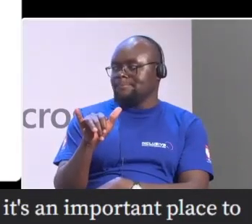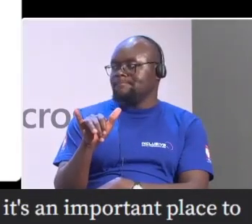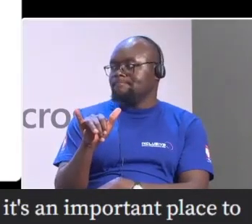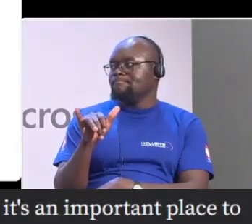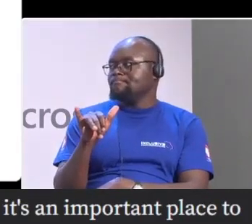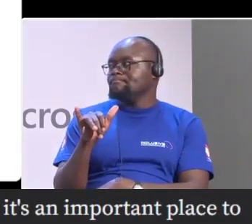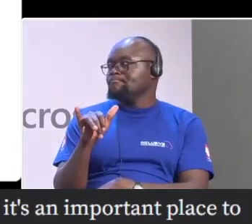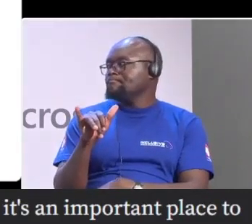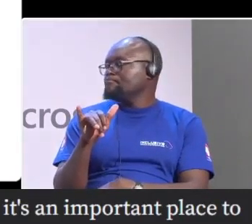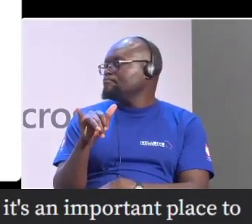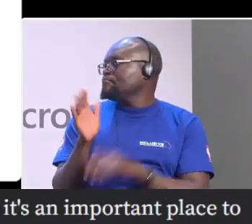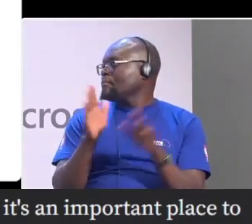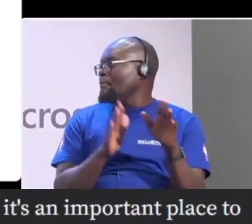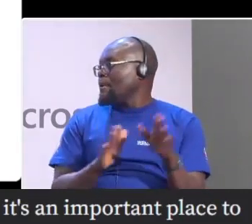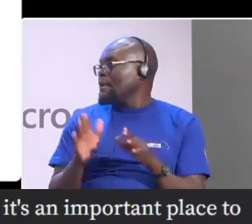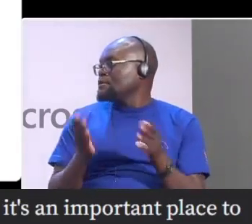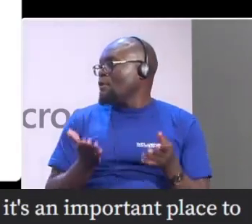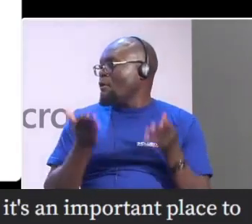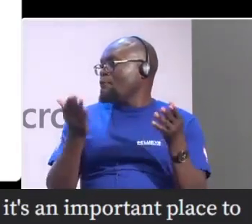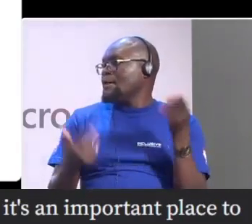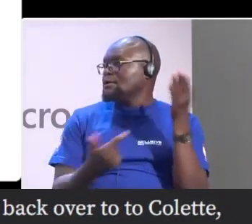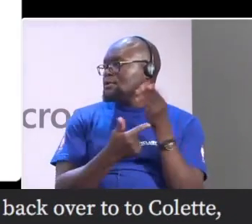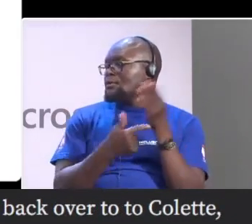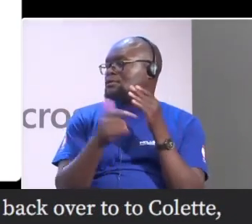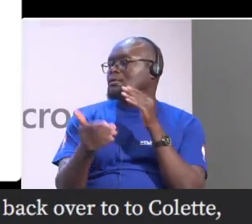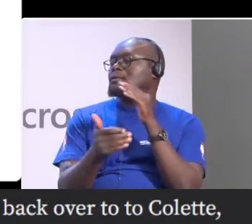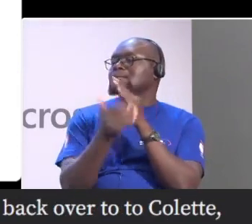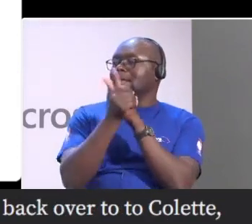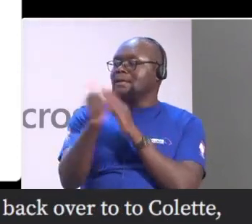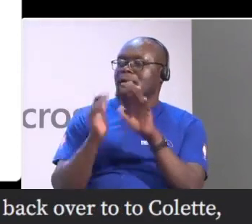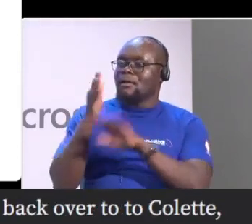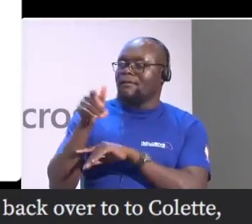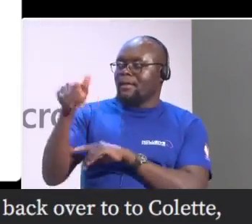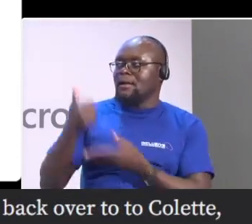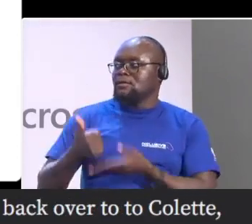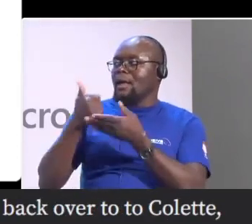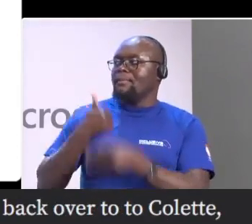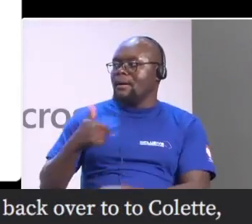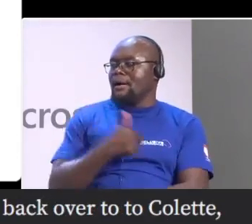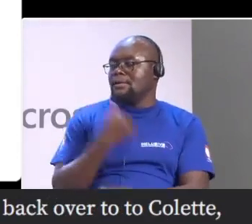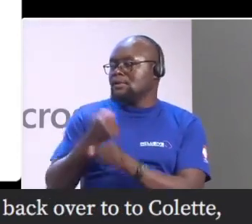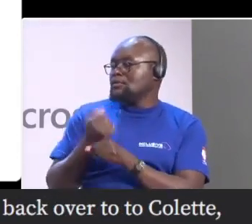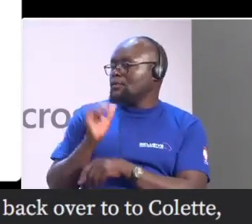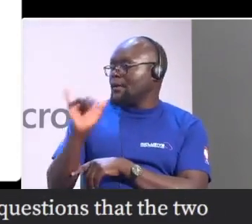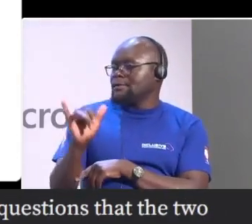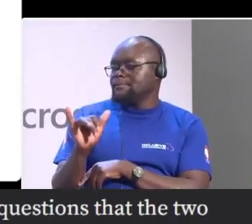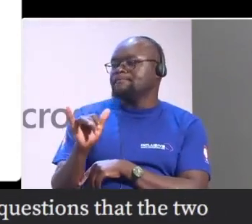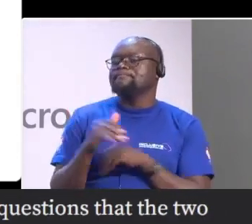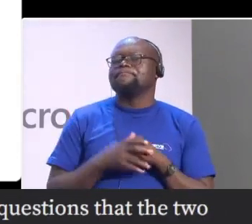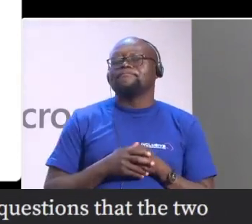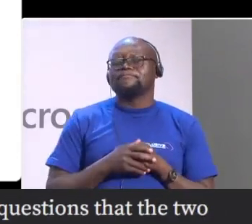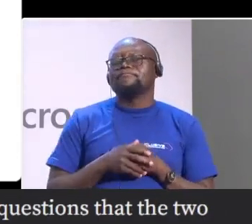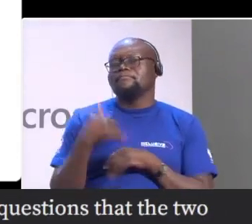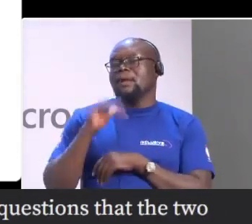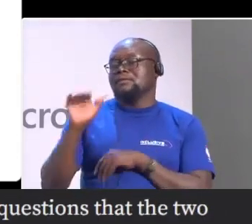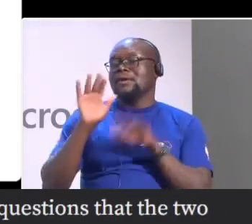works, but we're going to glance over to the technical expertise over there in the corner, and we're going to go ahead and